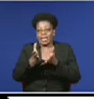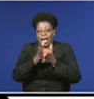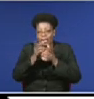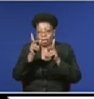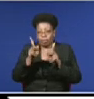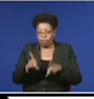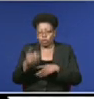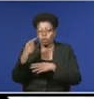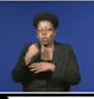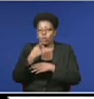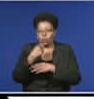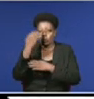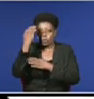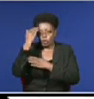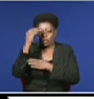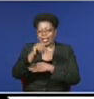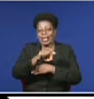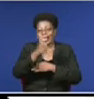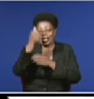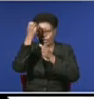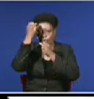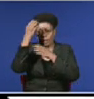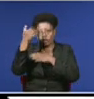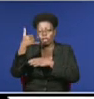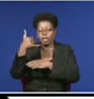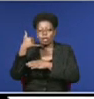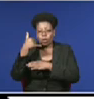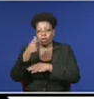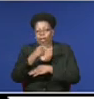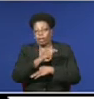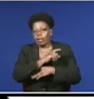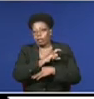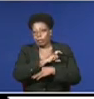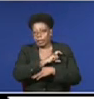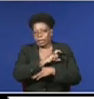murder to contact them. Jim Anita Swain, ZNS Network News.